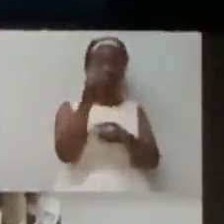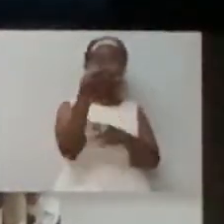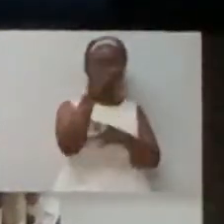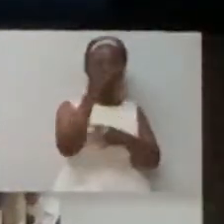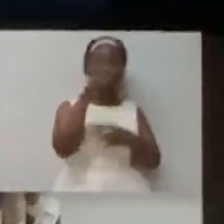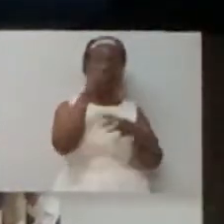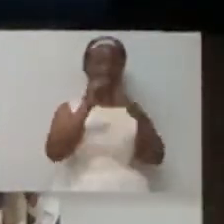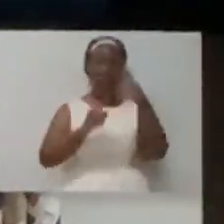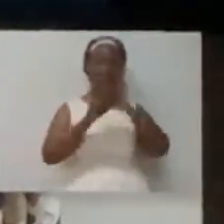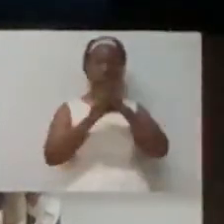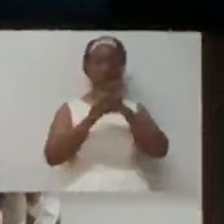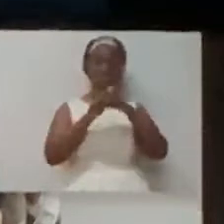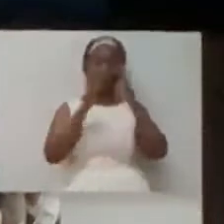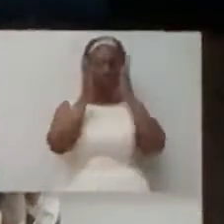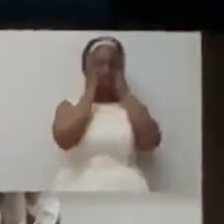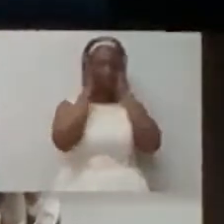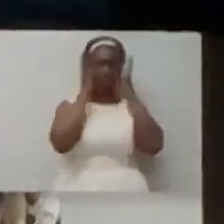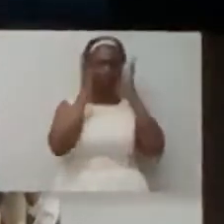subscribers.